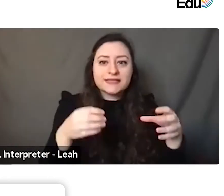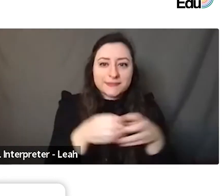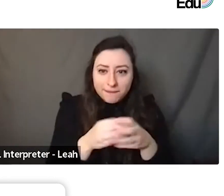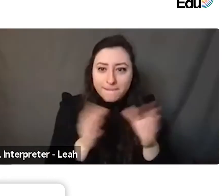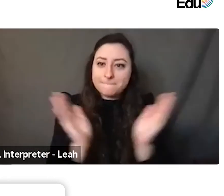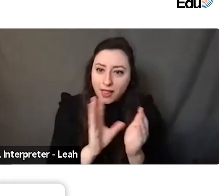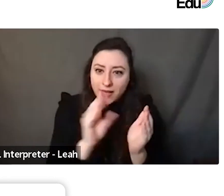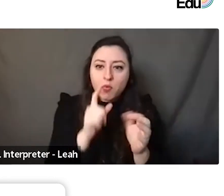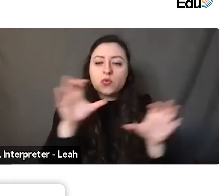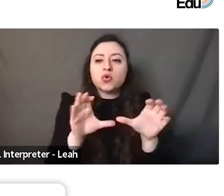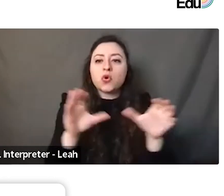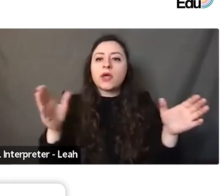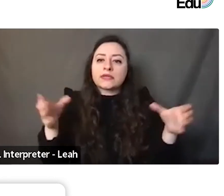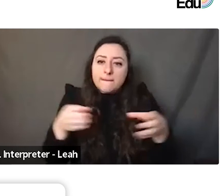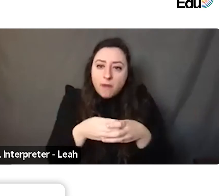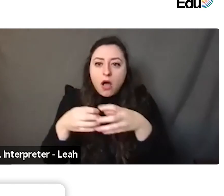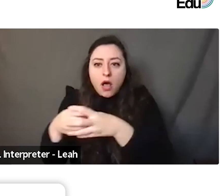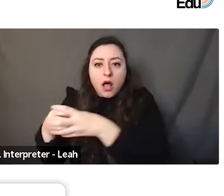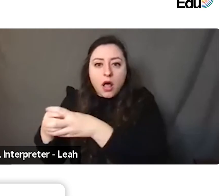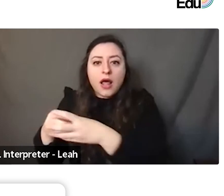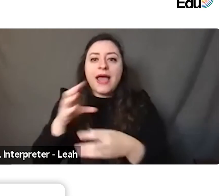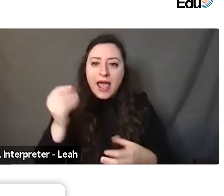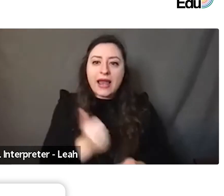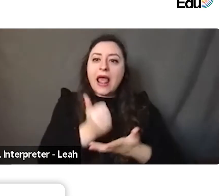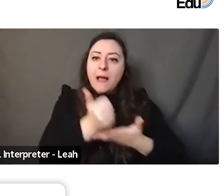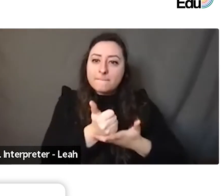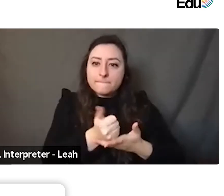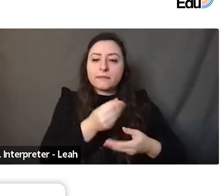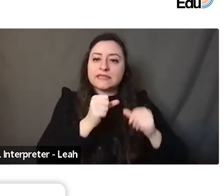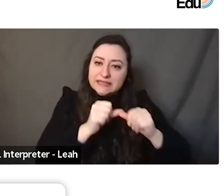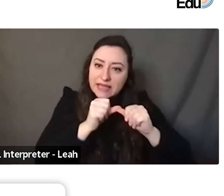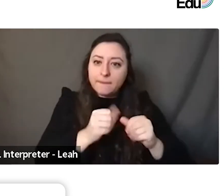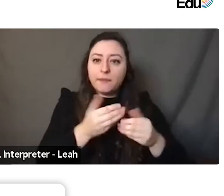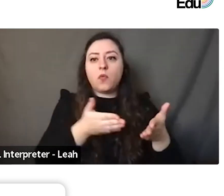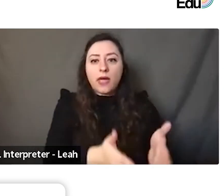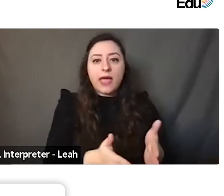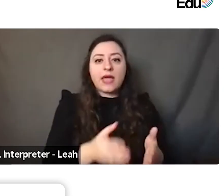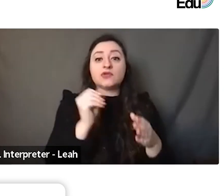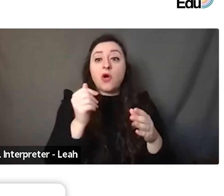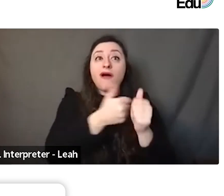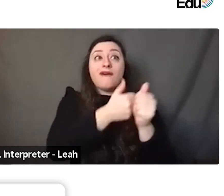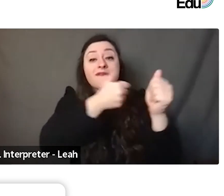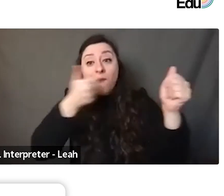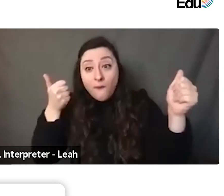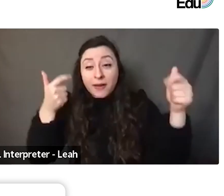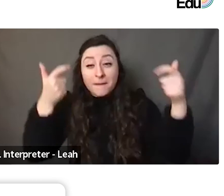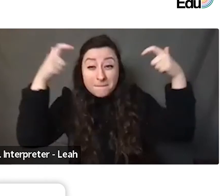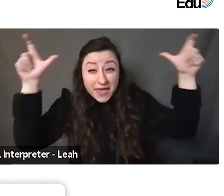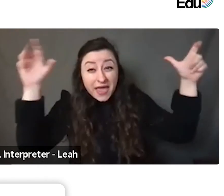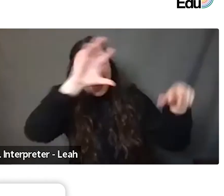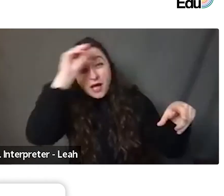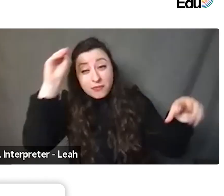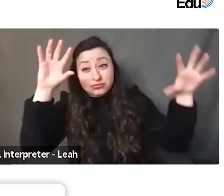doing this at a smaller scale in a regenerative, climate beneficial, sustainable way. So moving away from supporting these big brands to